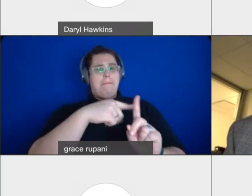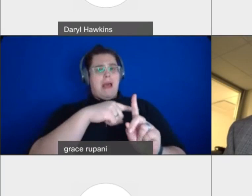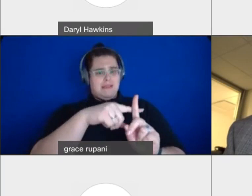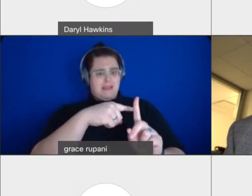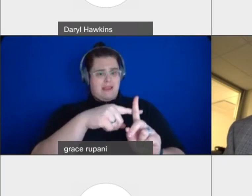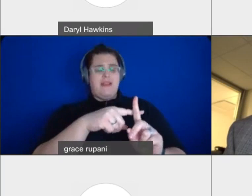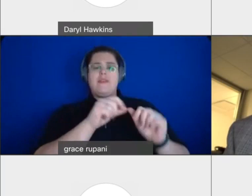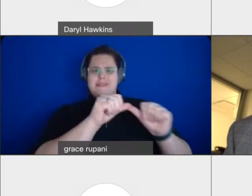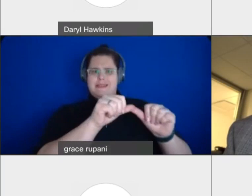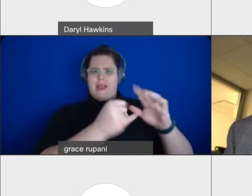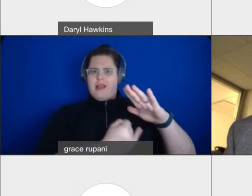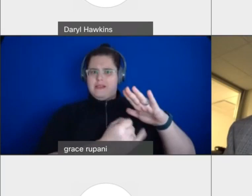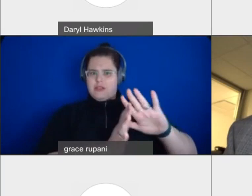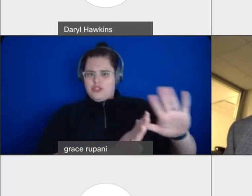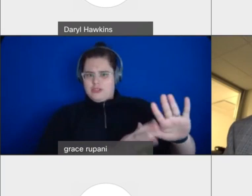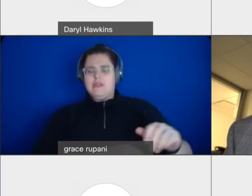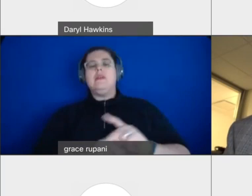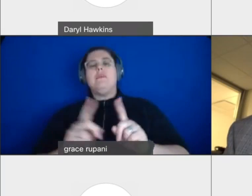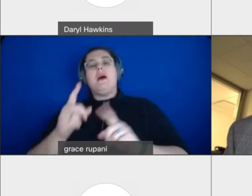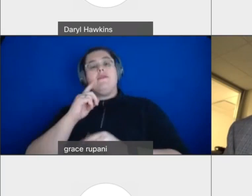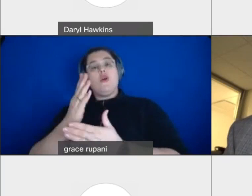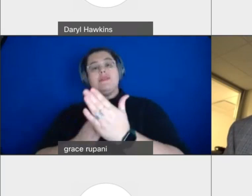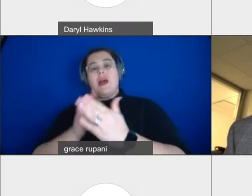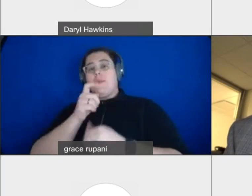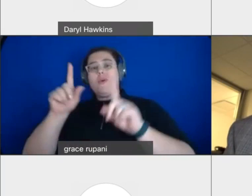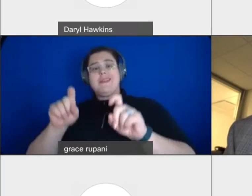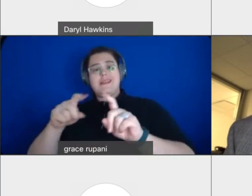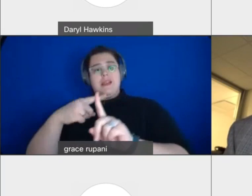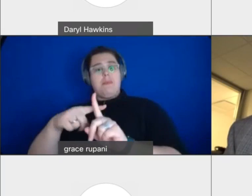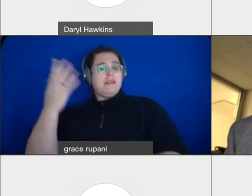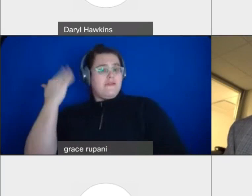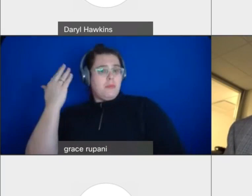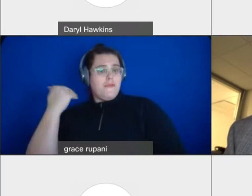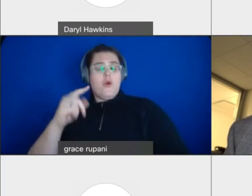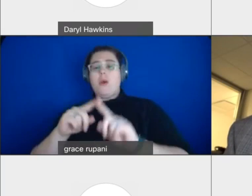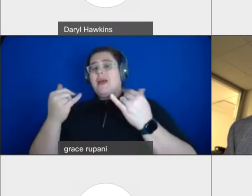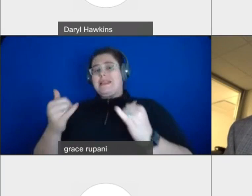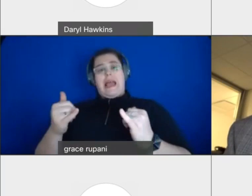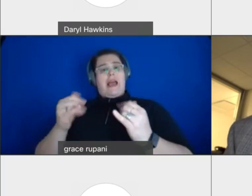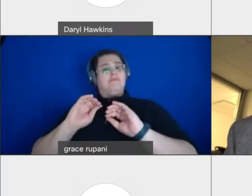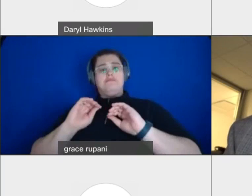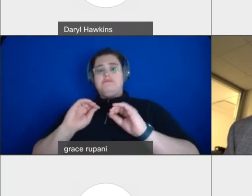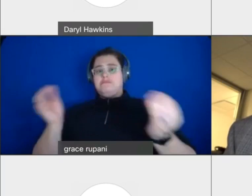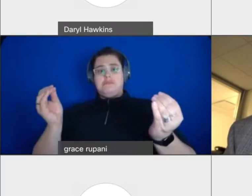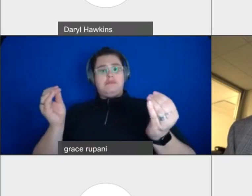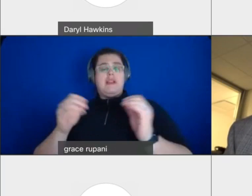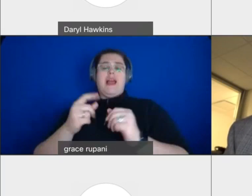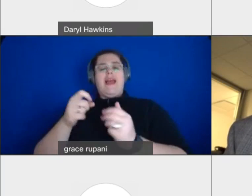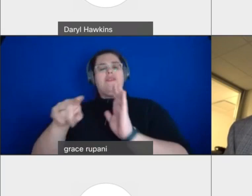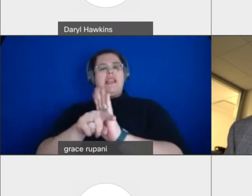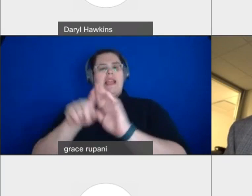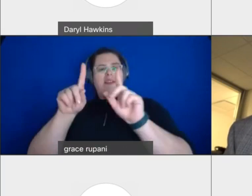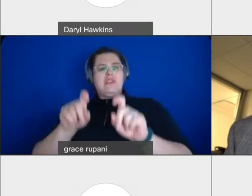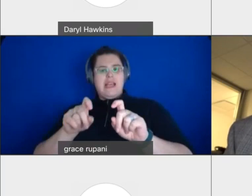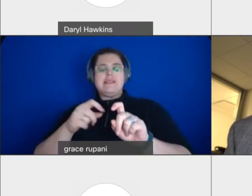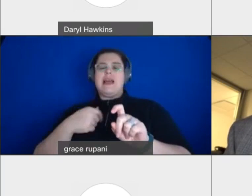then for people who had previously tested positive and are now COVID free, I would say defer